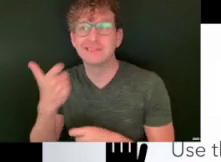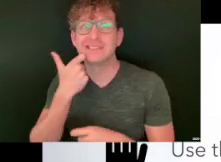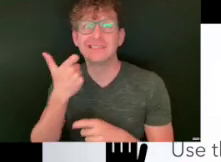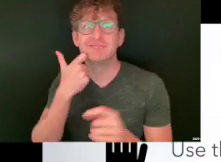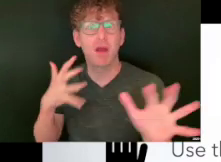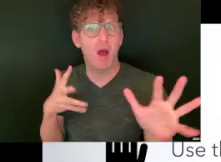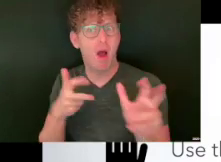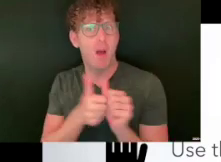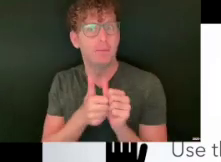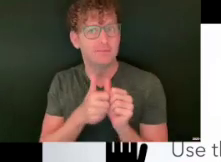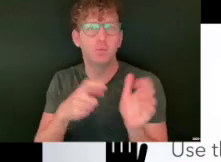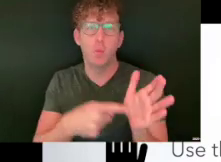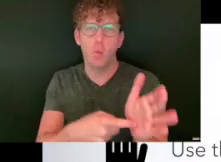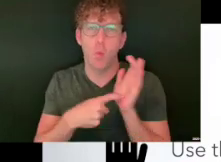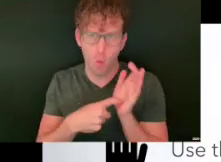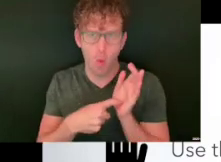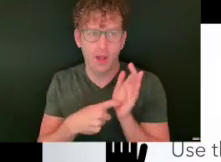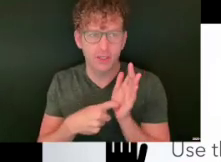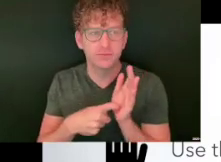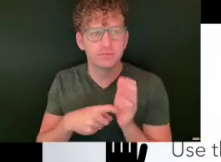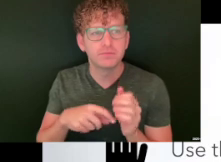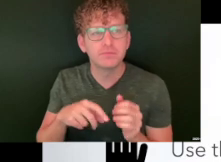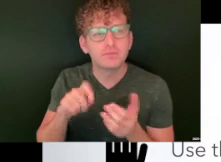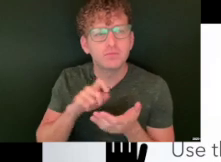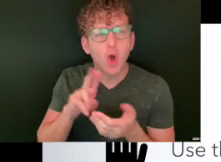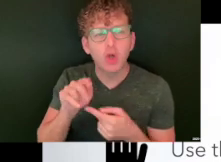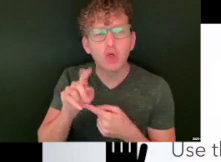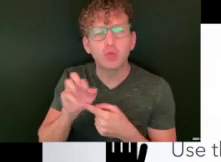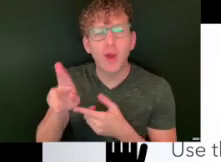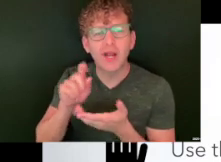can somebody mute themselves? Thank you.